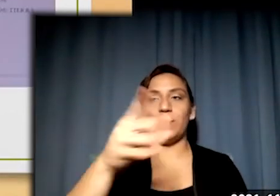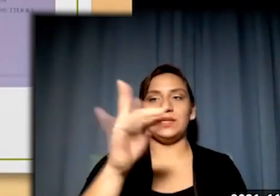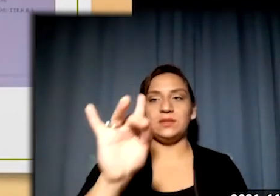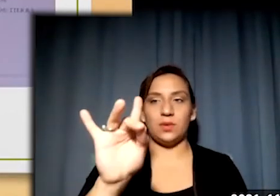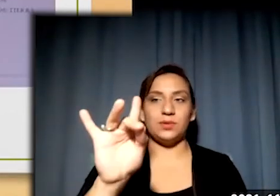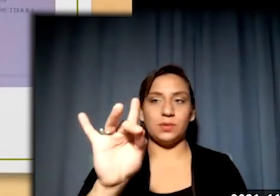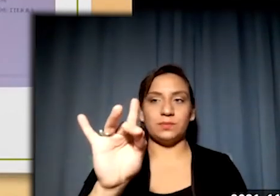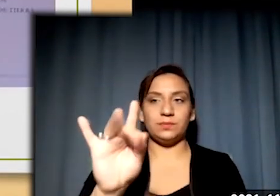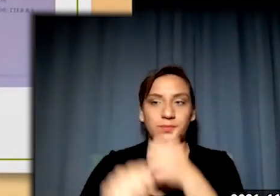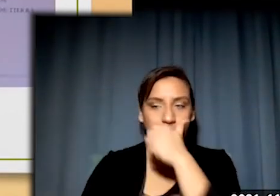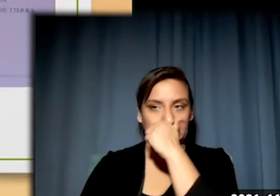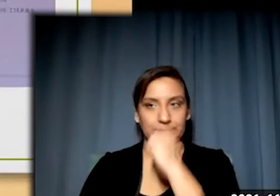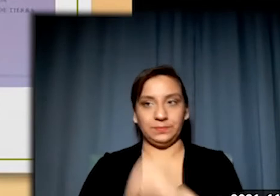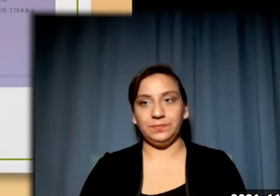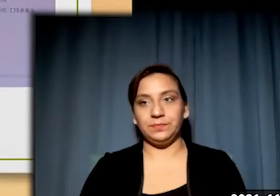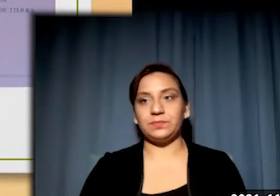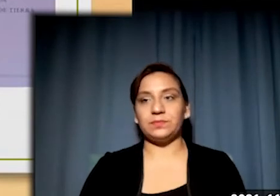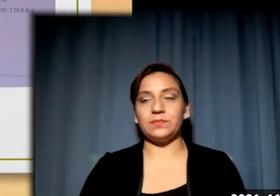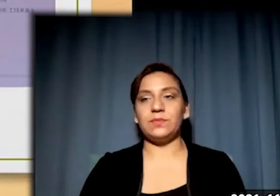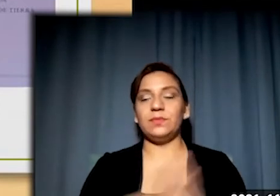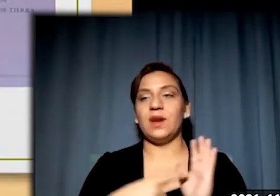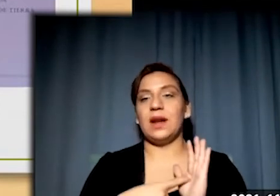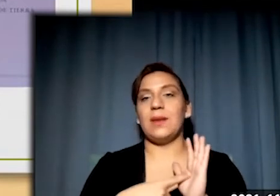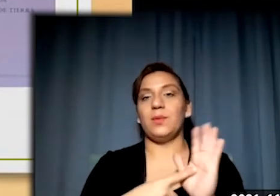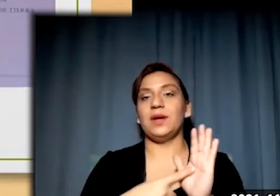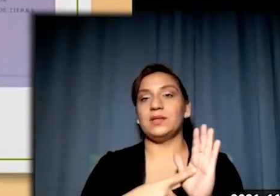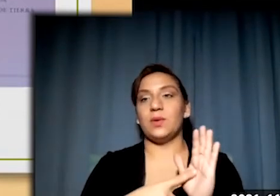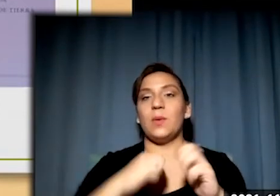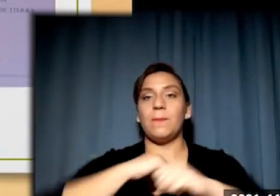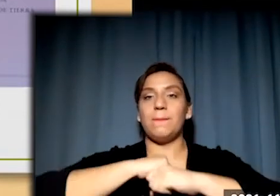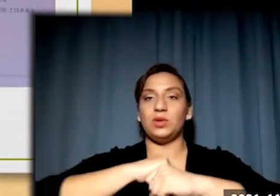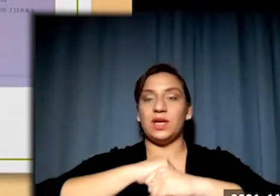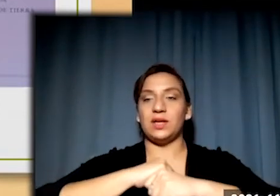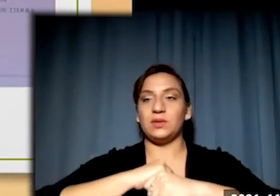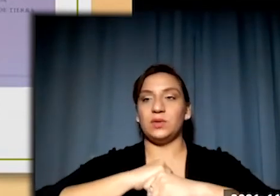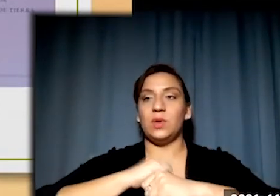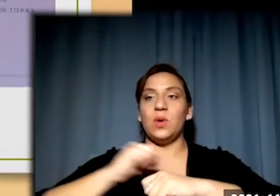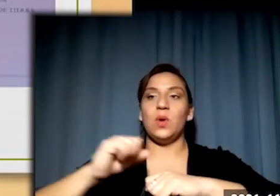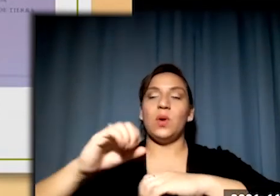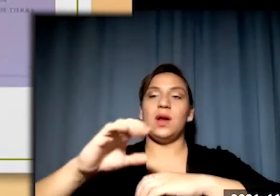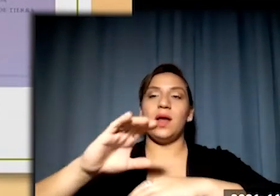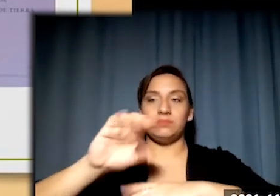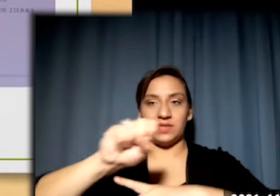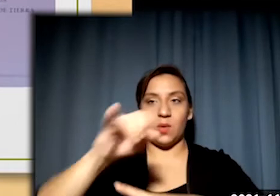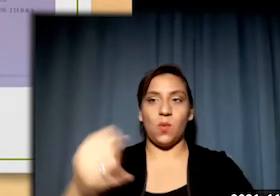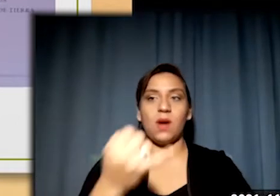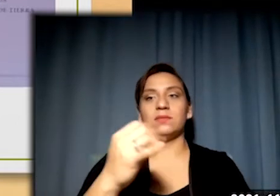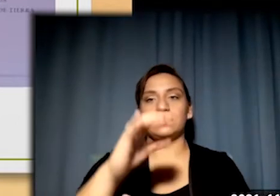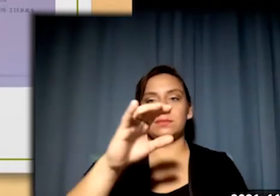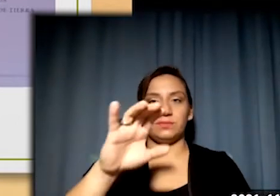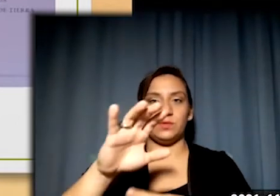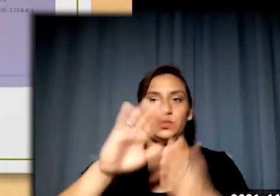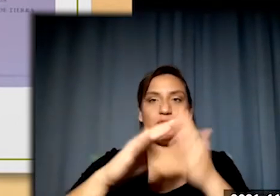The publication, Protegiendo la Capital, Desarrollo Histórico de las Obras Defensivas en Puerta de